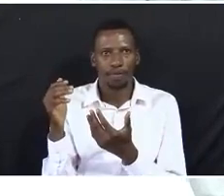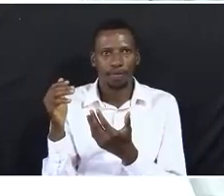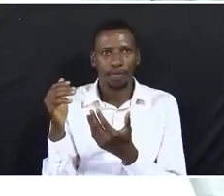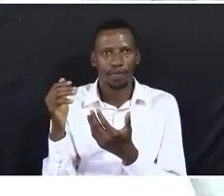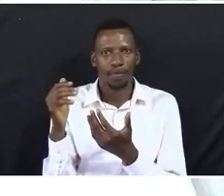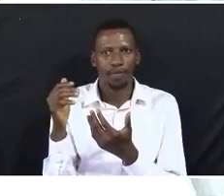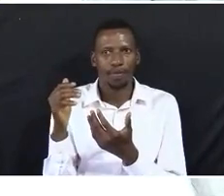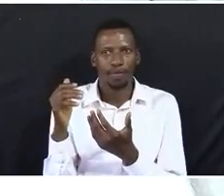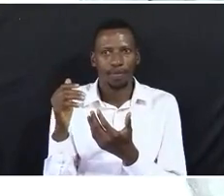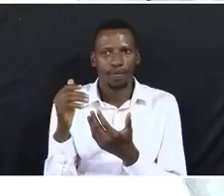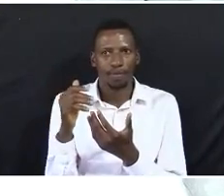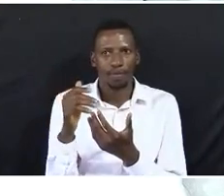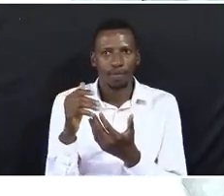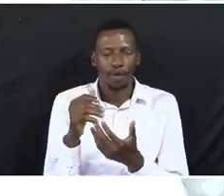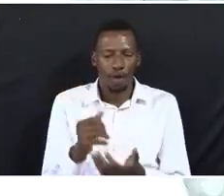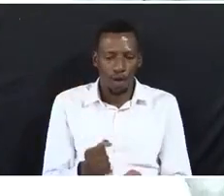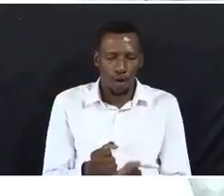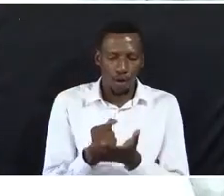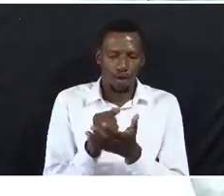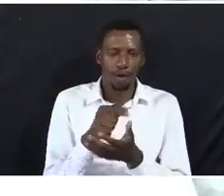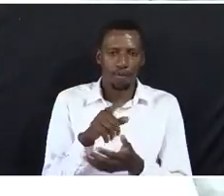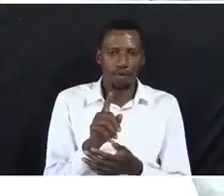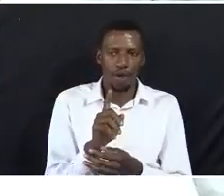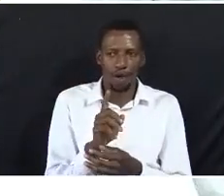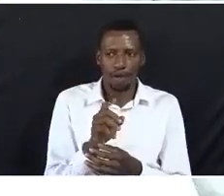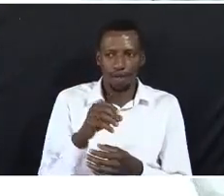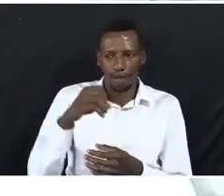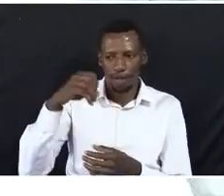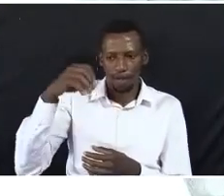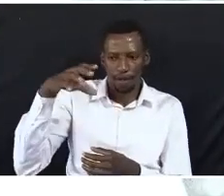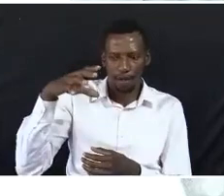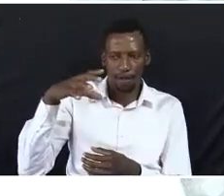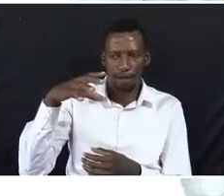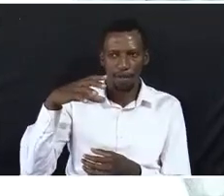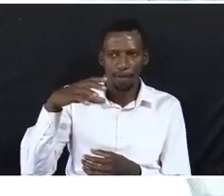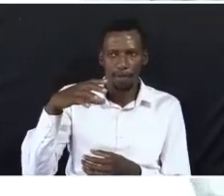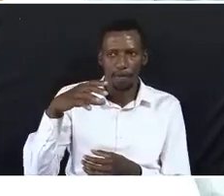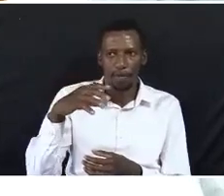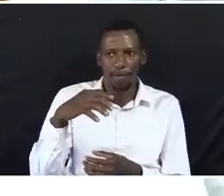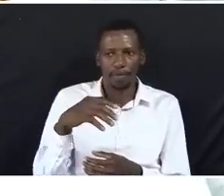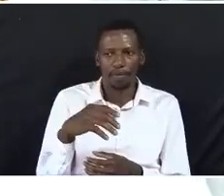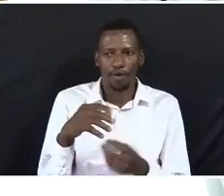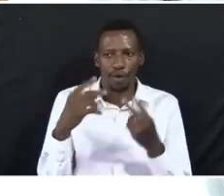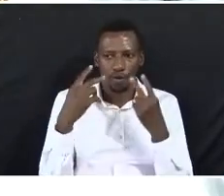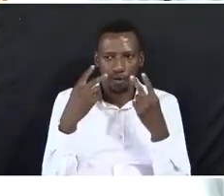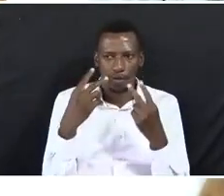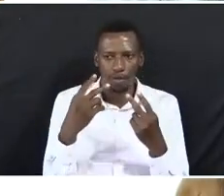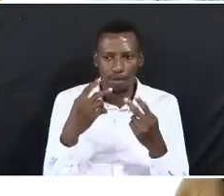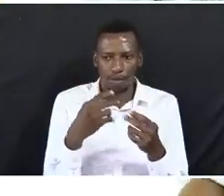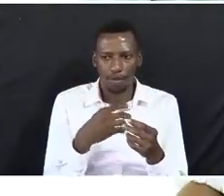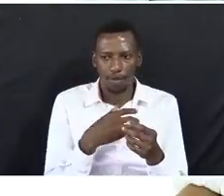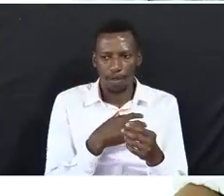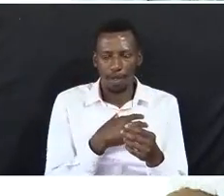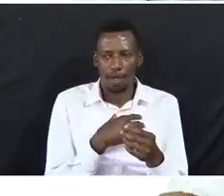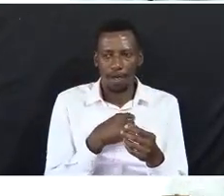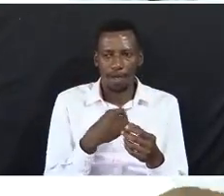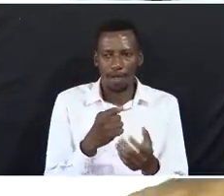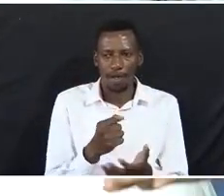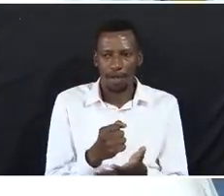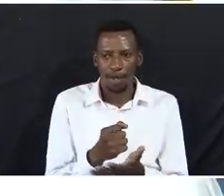your candle, want to see it. Take your